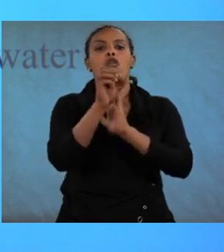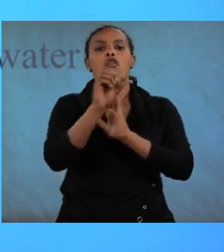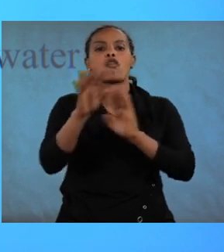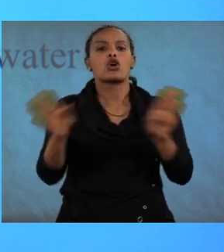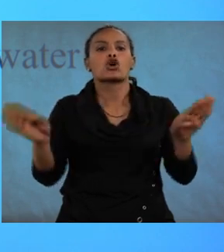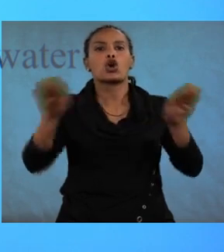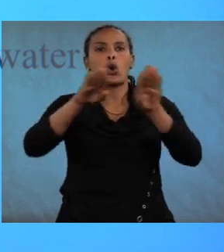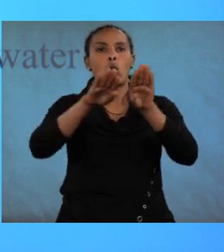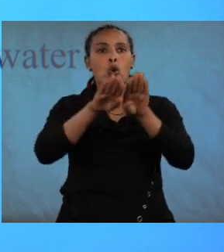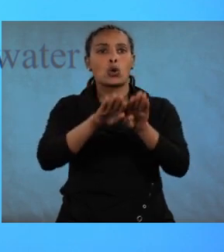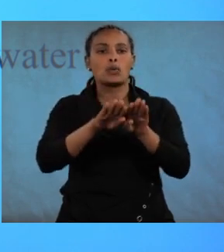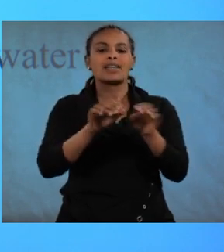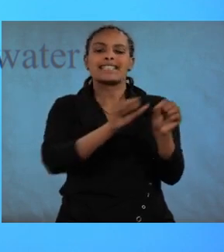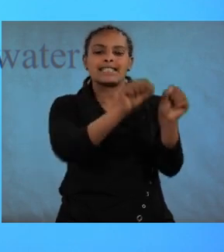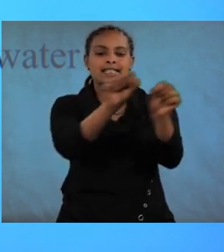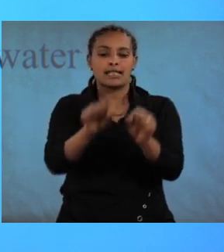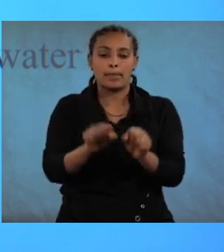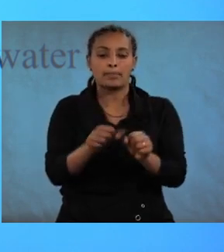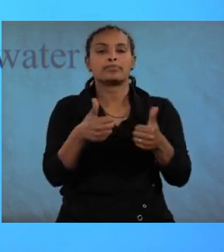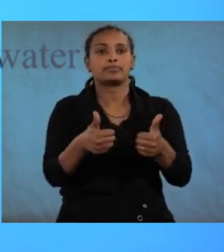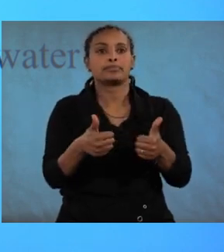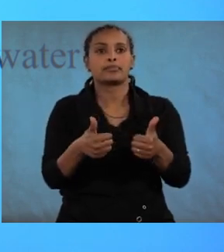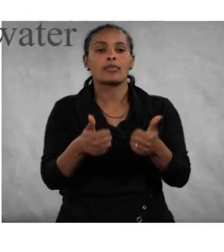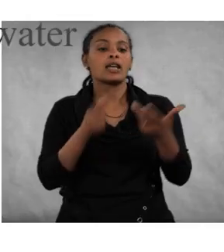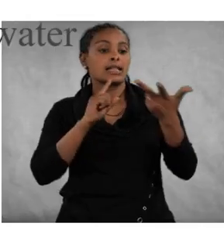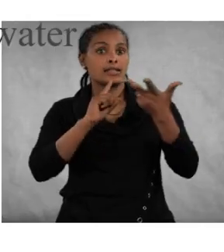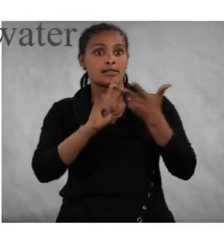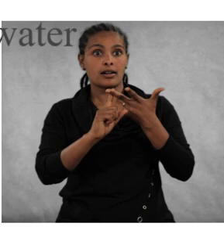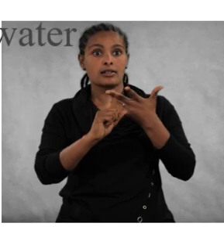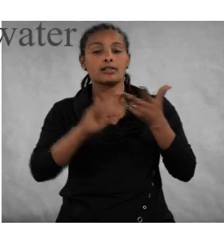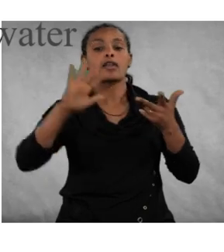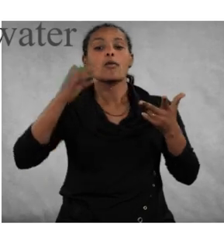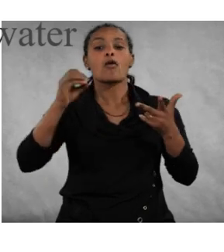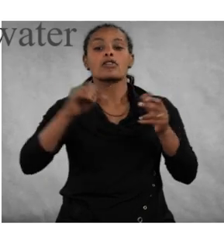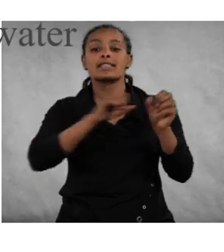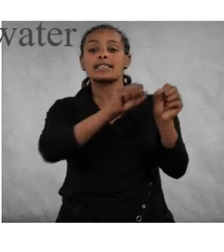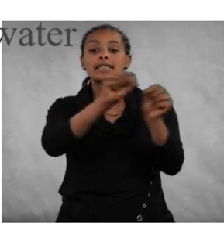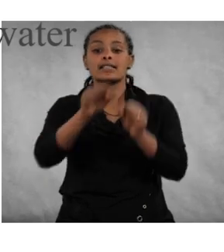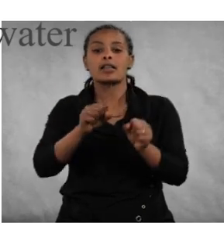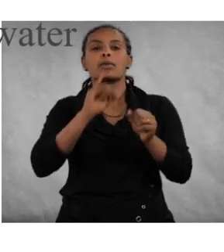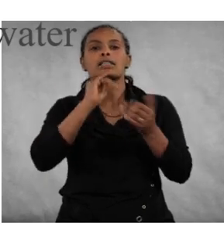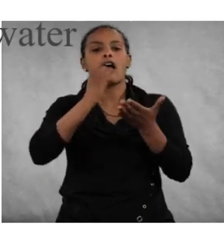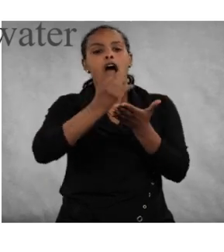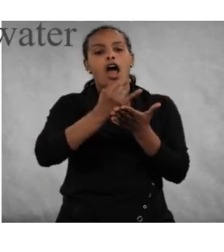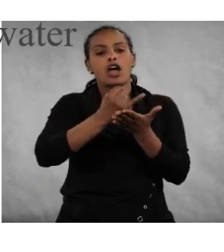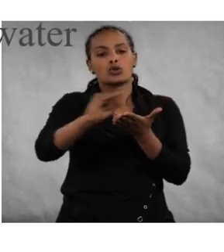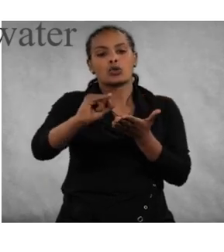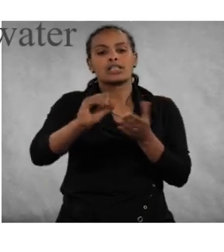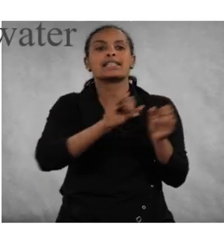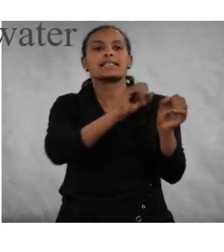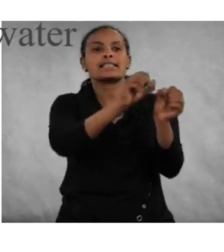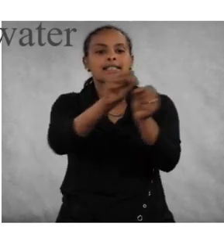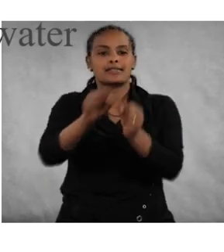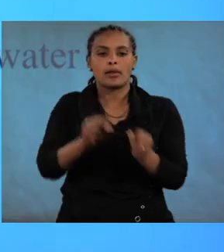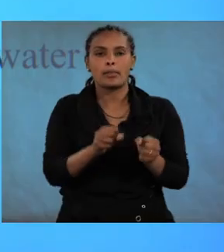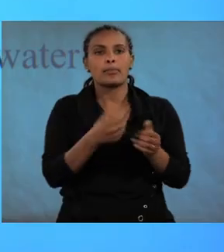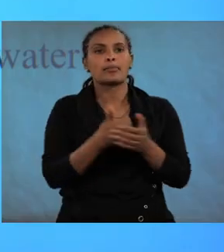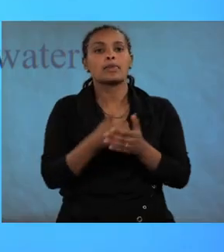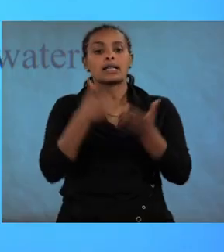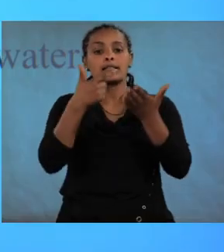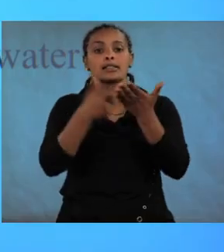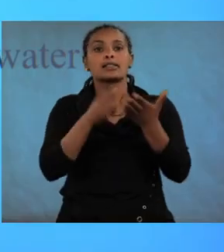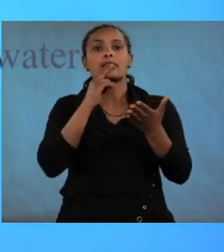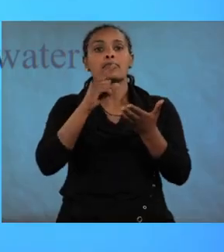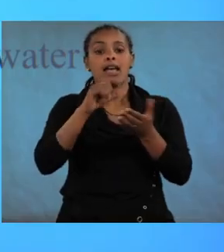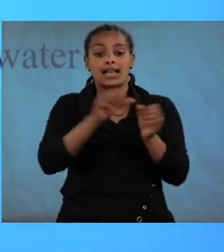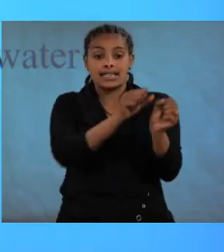of closed system. The third type of system is isolated system. This is